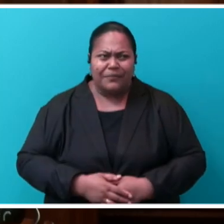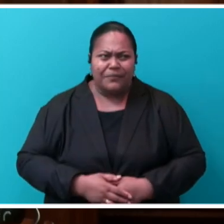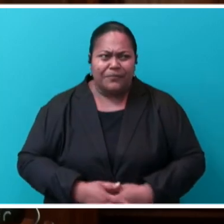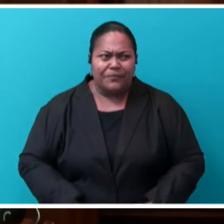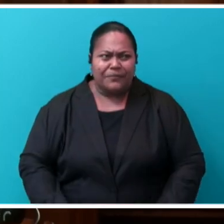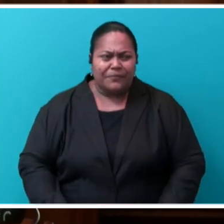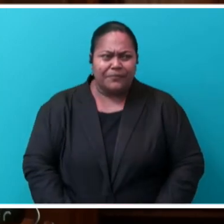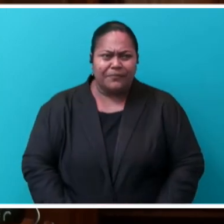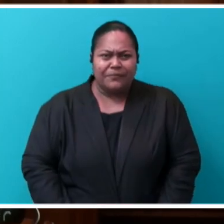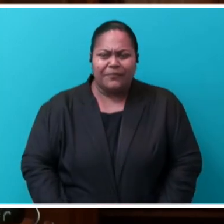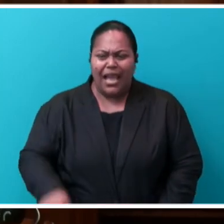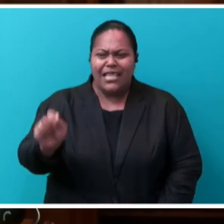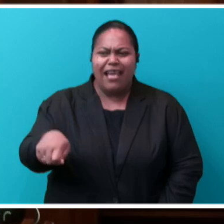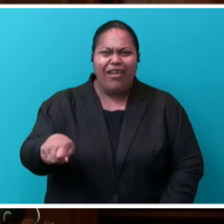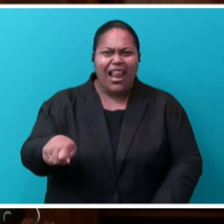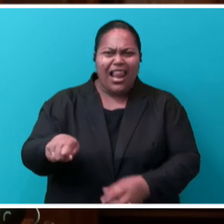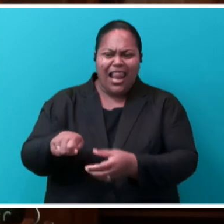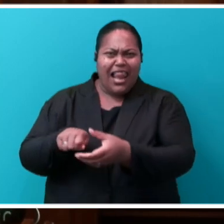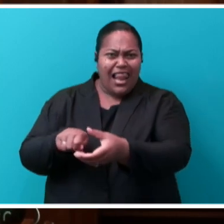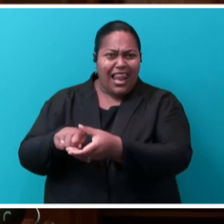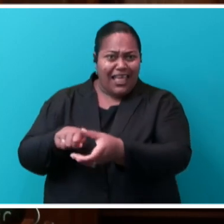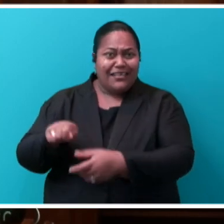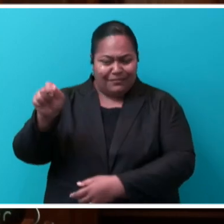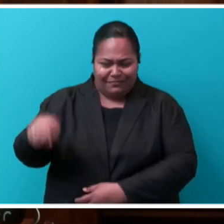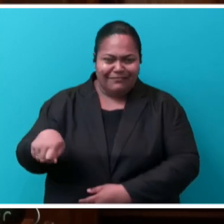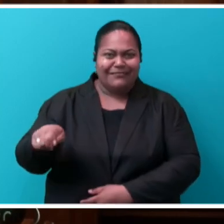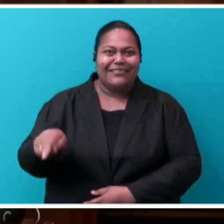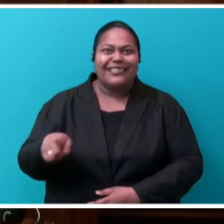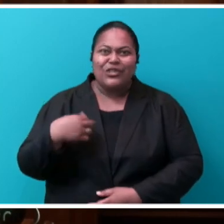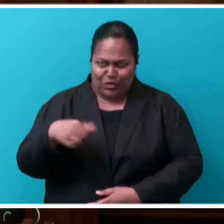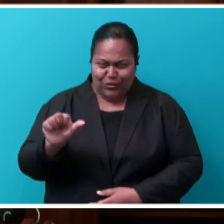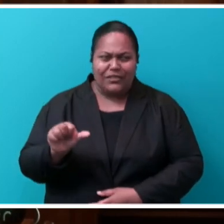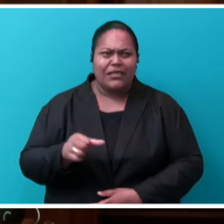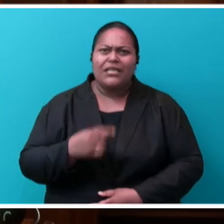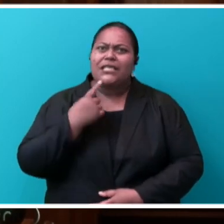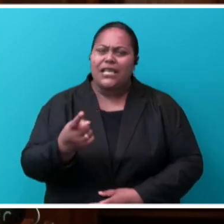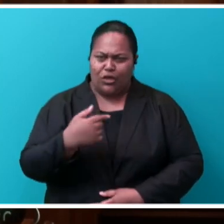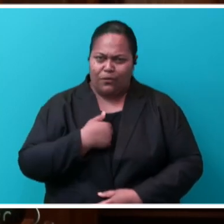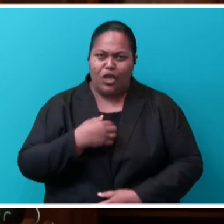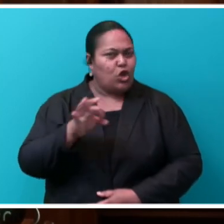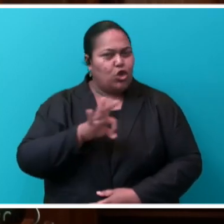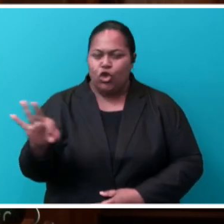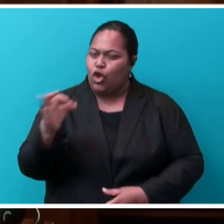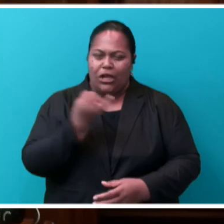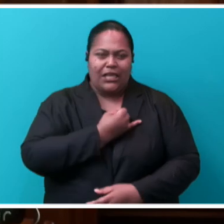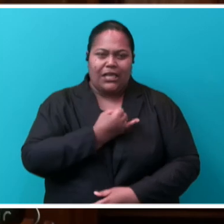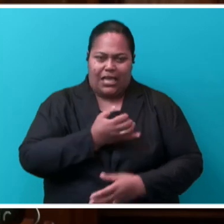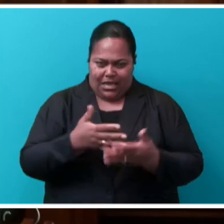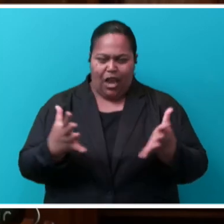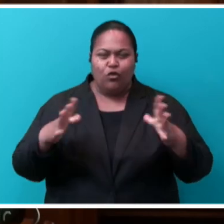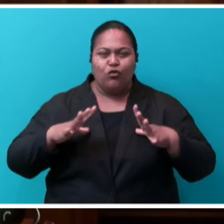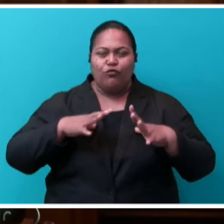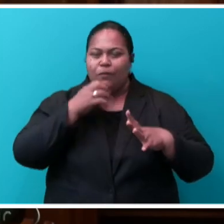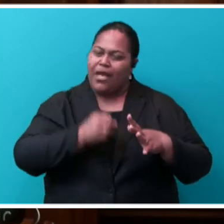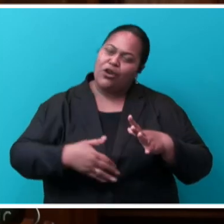what do you call it, gavel, and he said to me, "Not guilty. You're now a free man. Go and join your family."